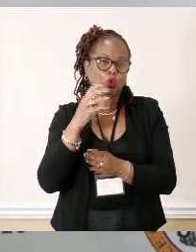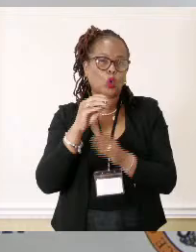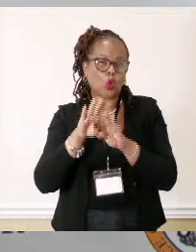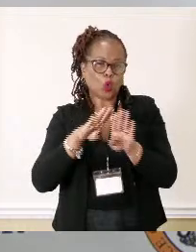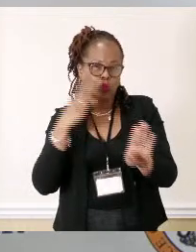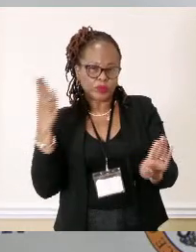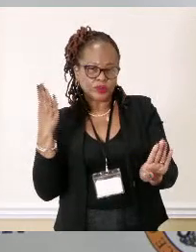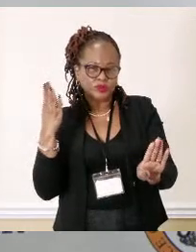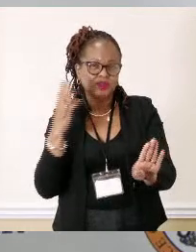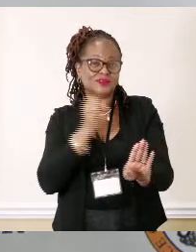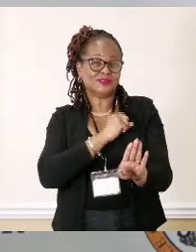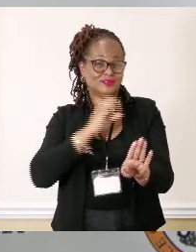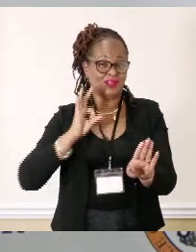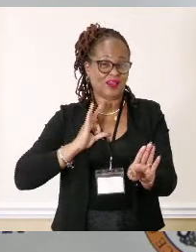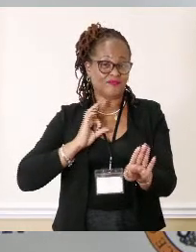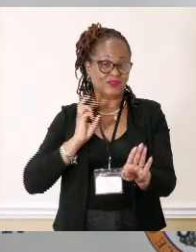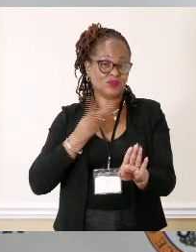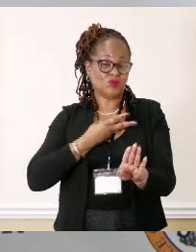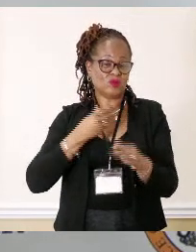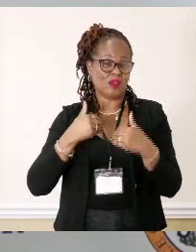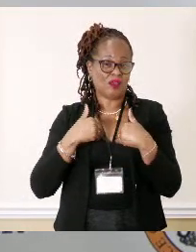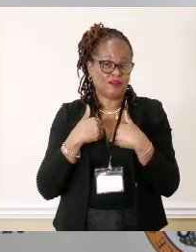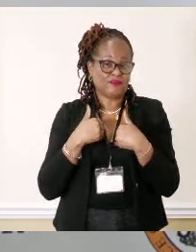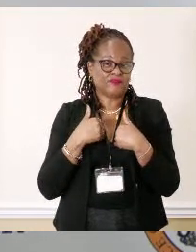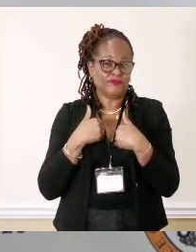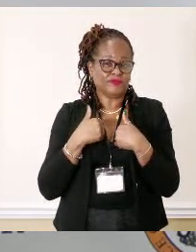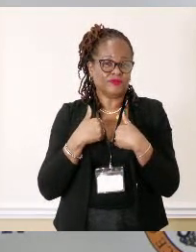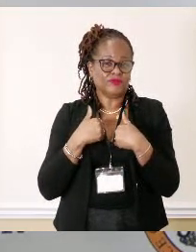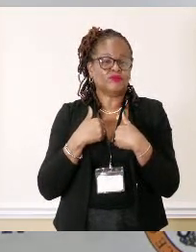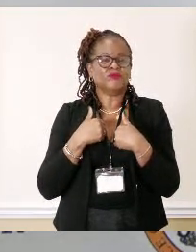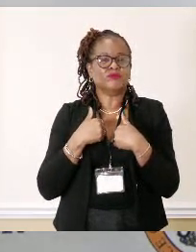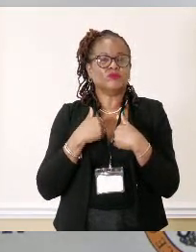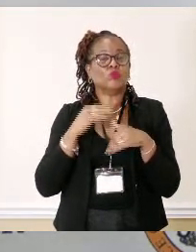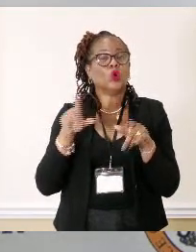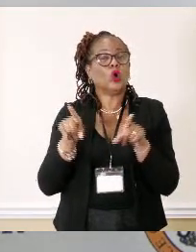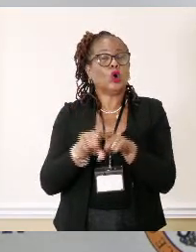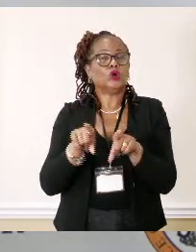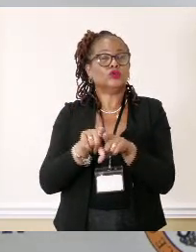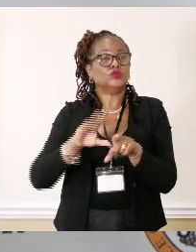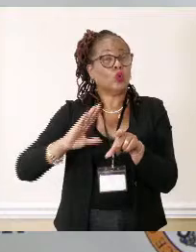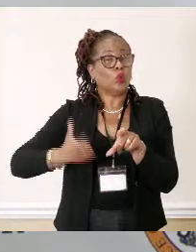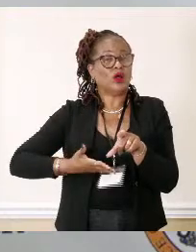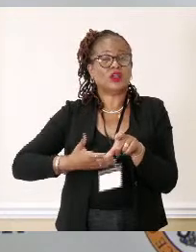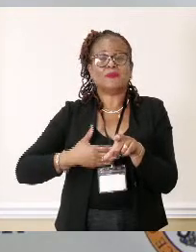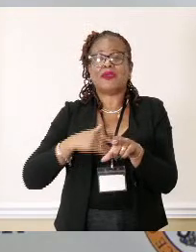the staff that we currently have. We all also welcome any